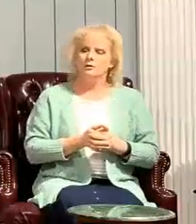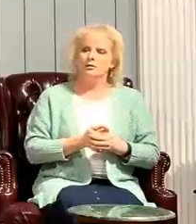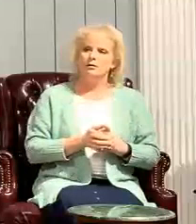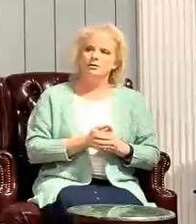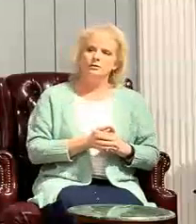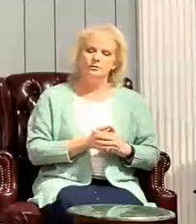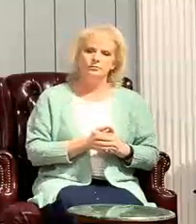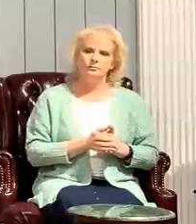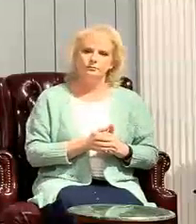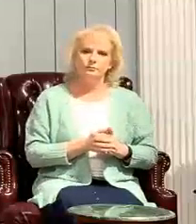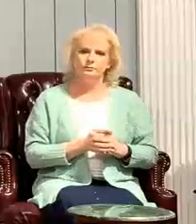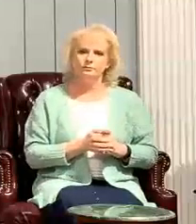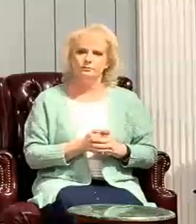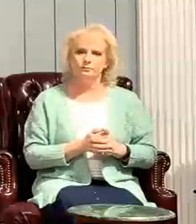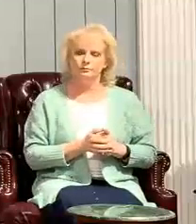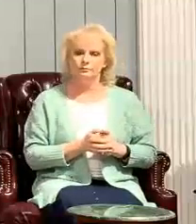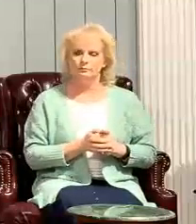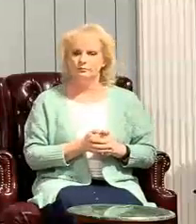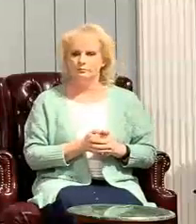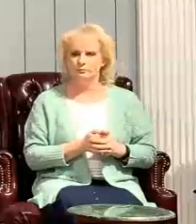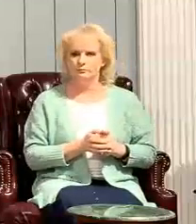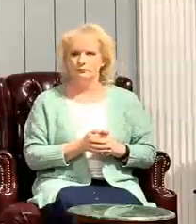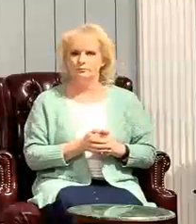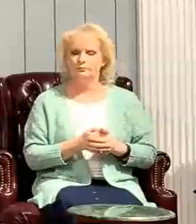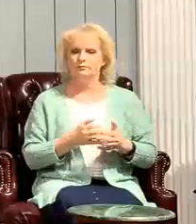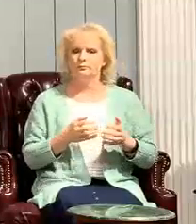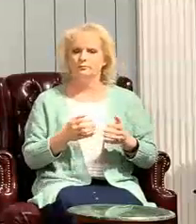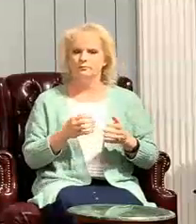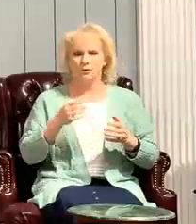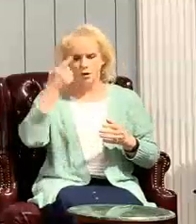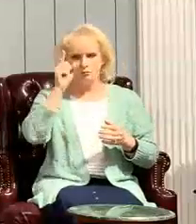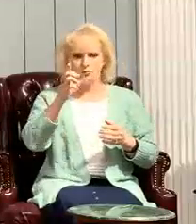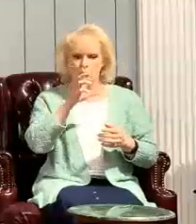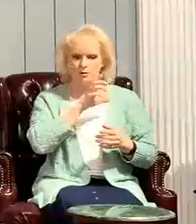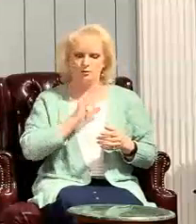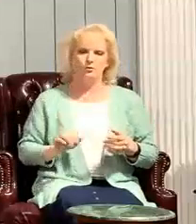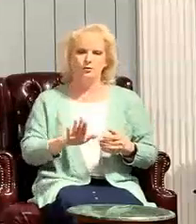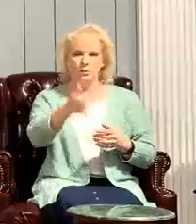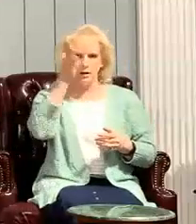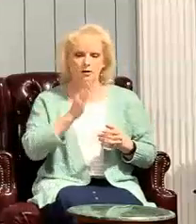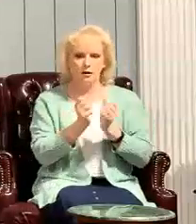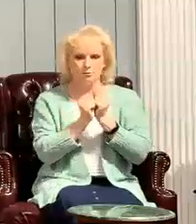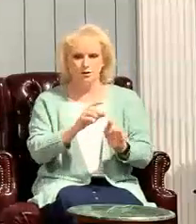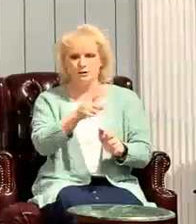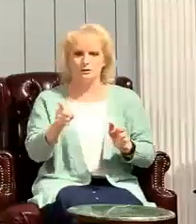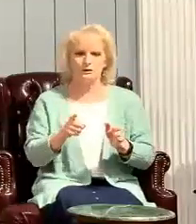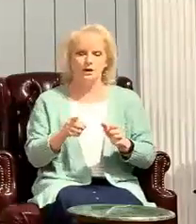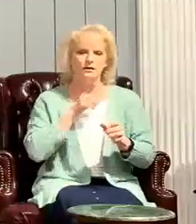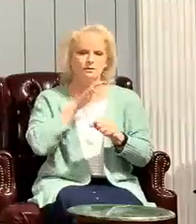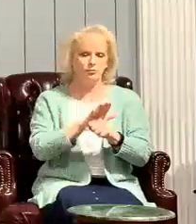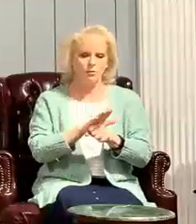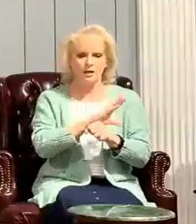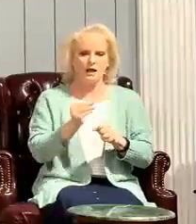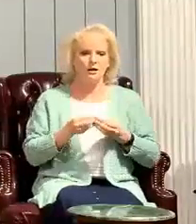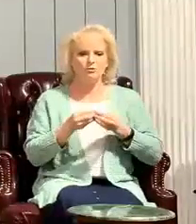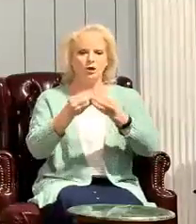to give you a scripture to kind of remind you of what the context is here. "For the Lord thy God blesseth thee as he promised thee, and thou shalt lend unto